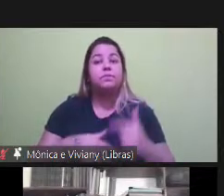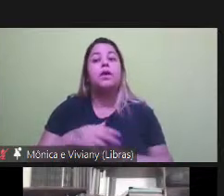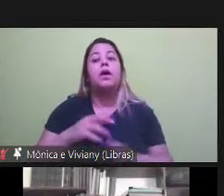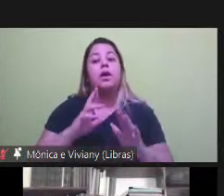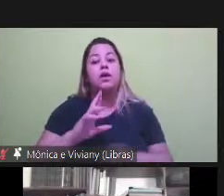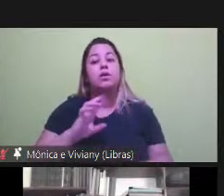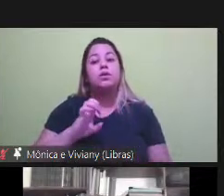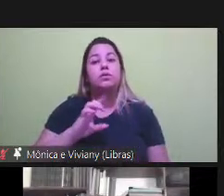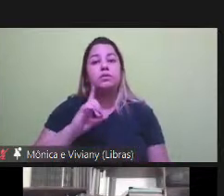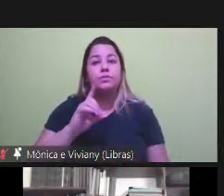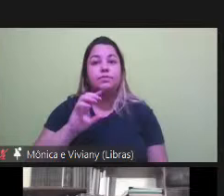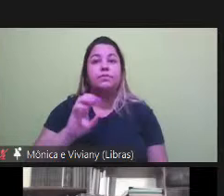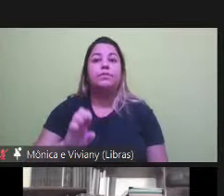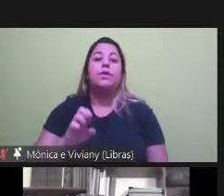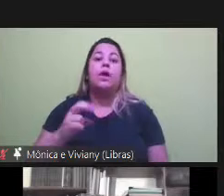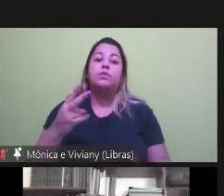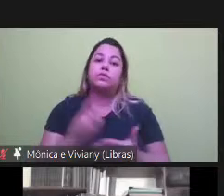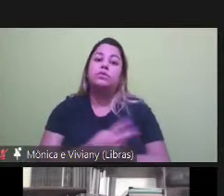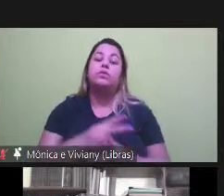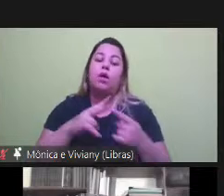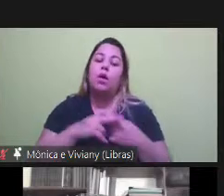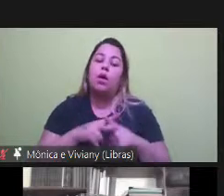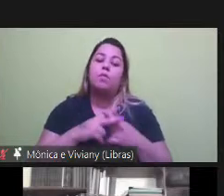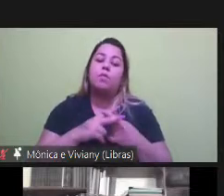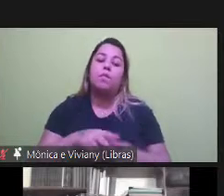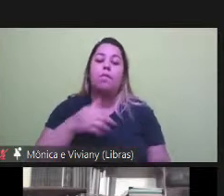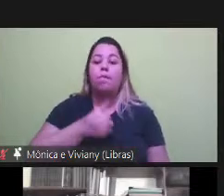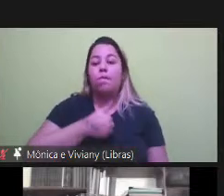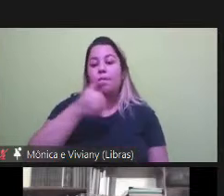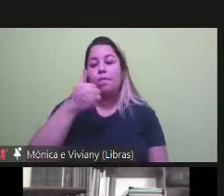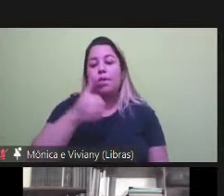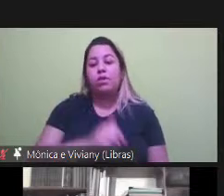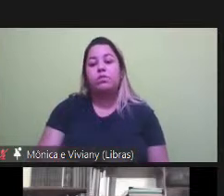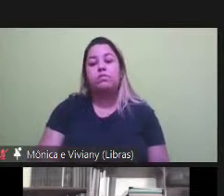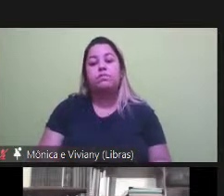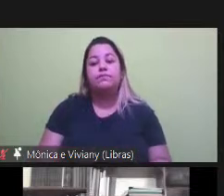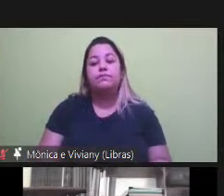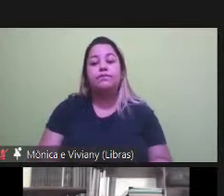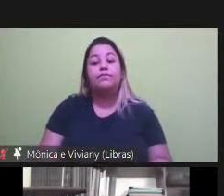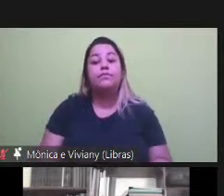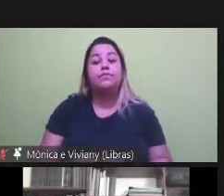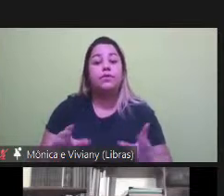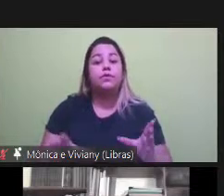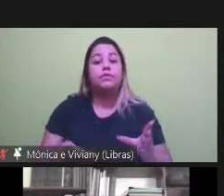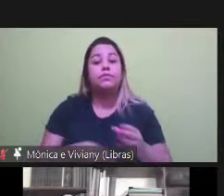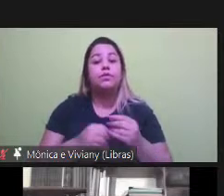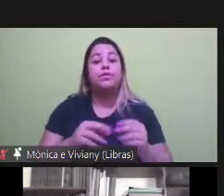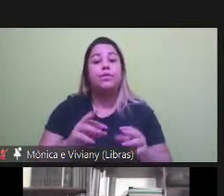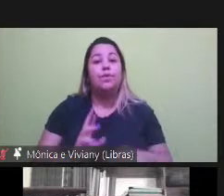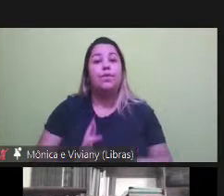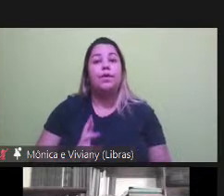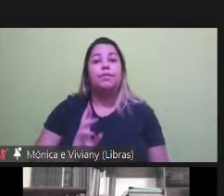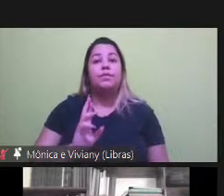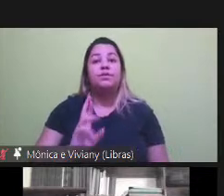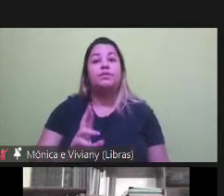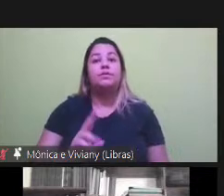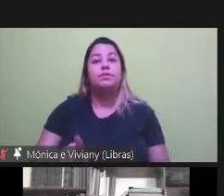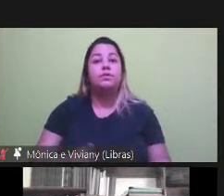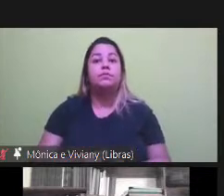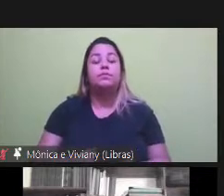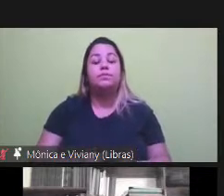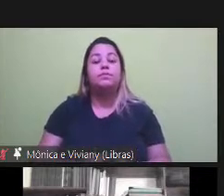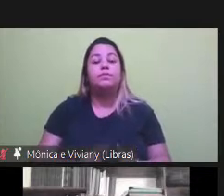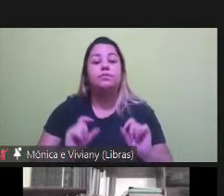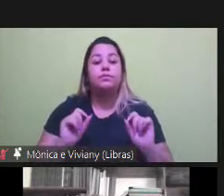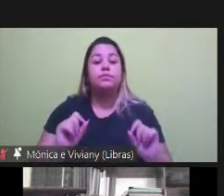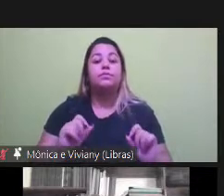element works. And also have the network and with